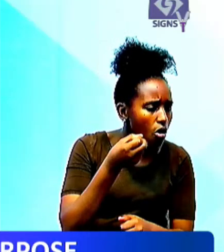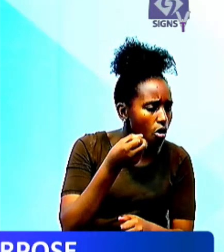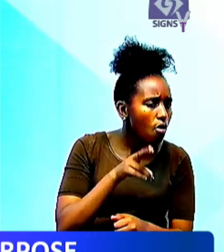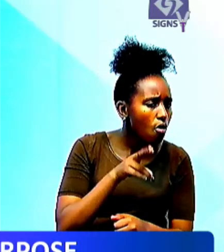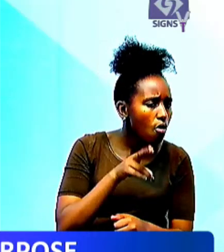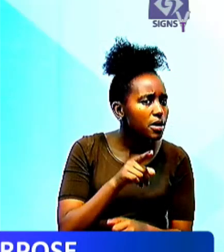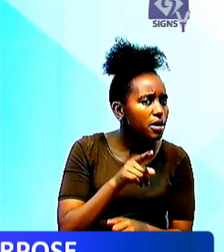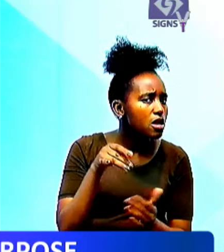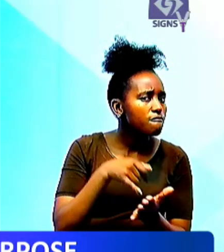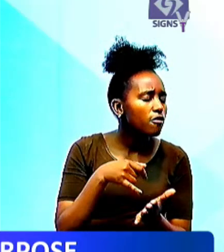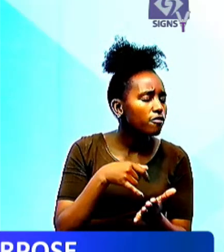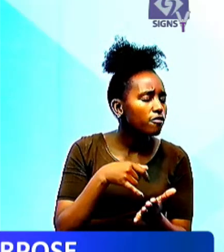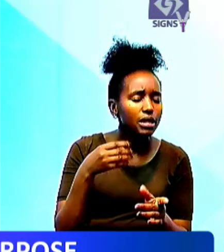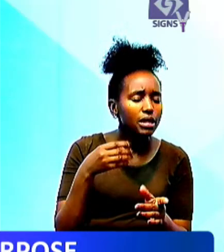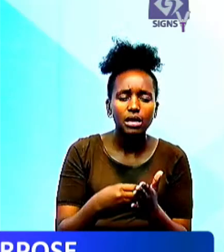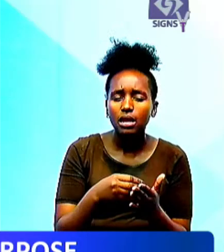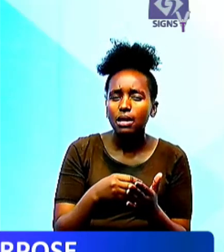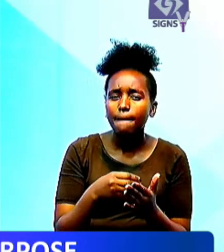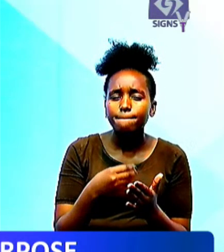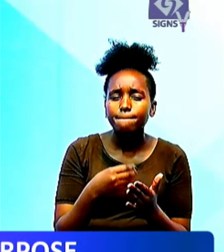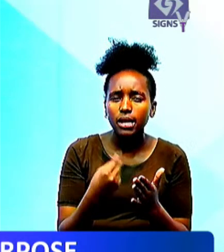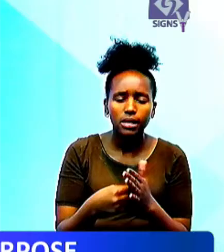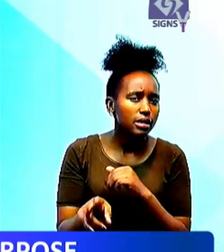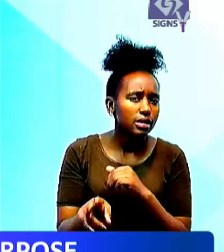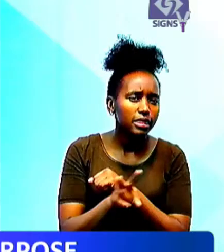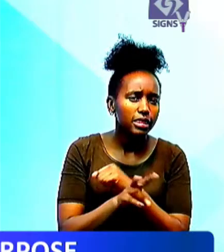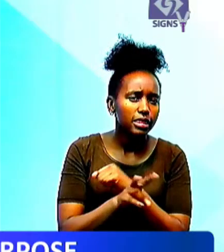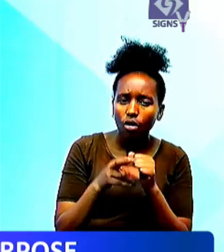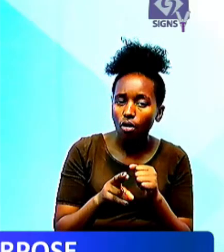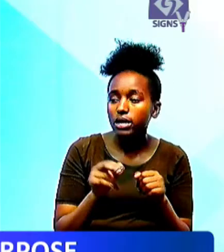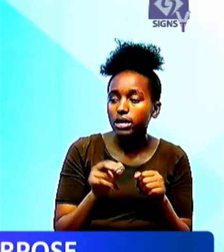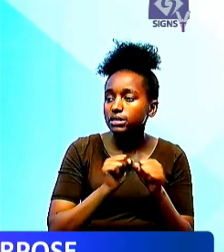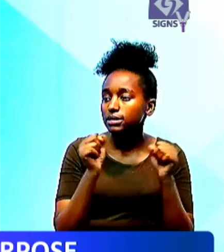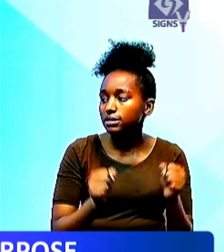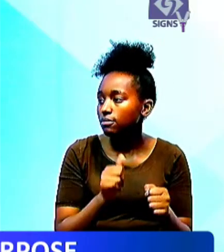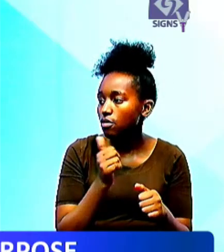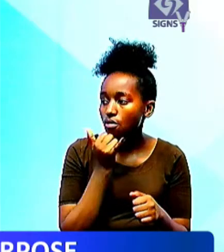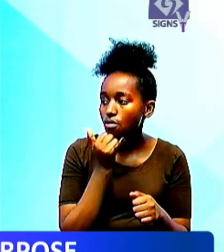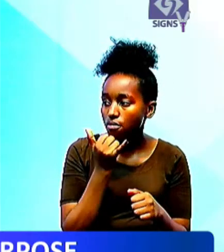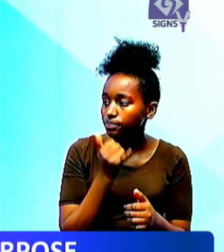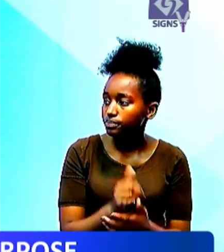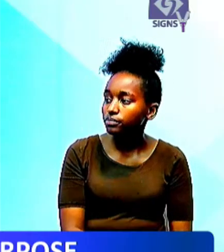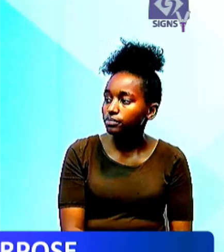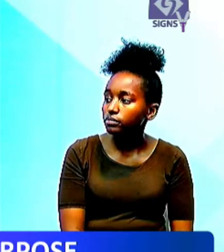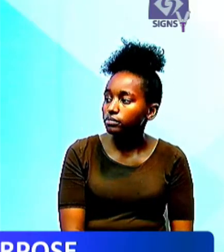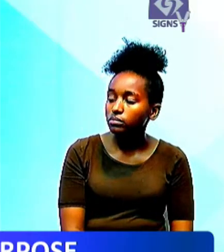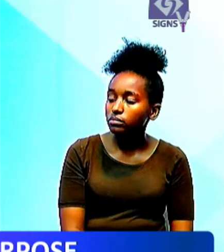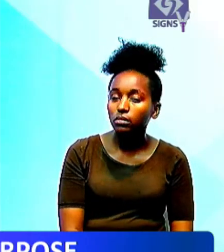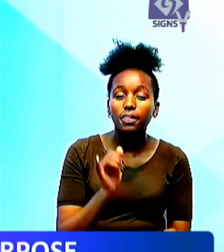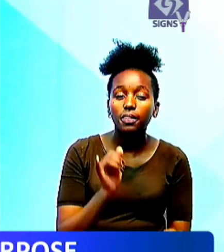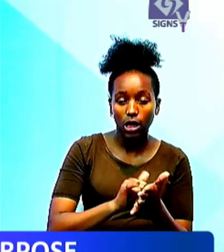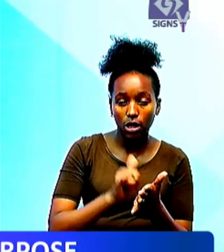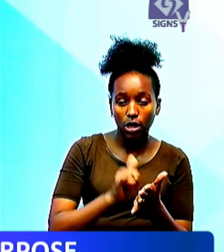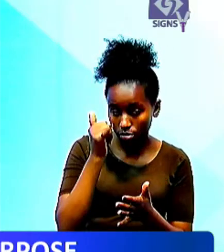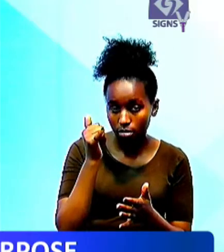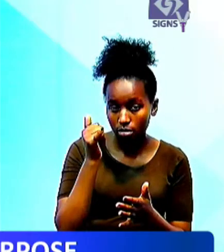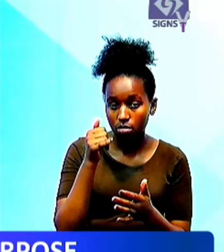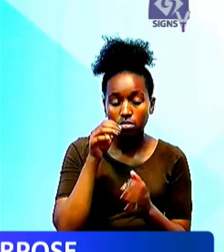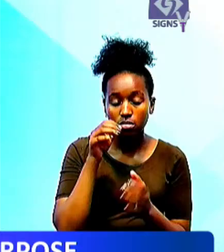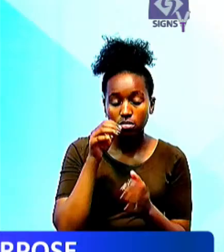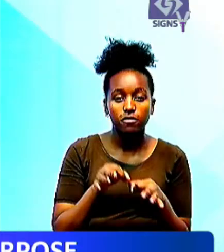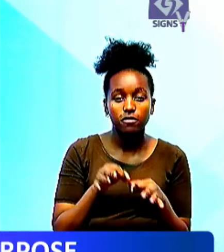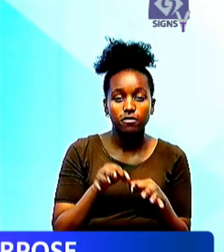money laundering? Or they has been involved in something like and that's why when we are in, you come as an